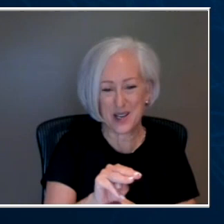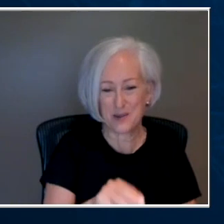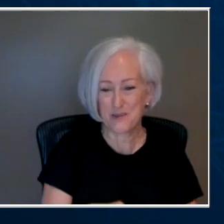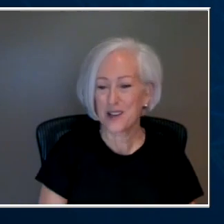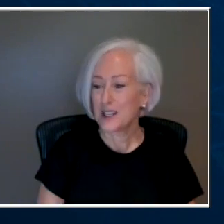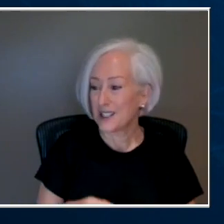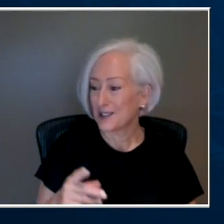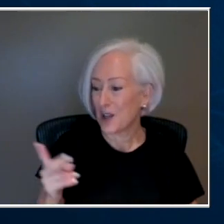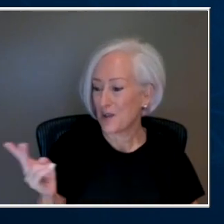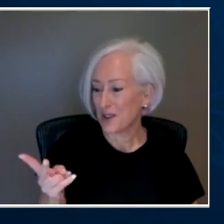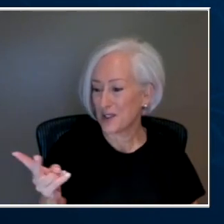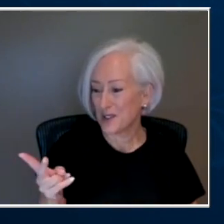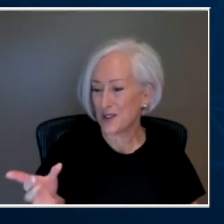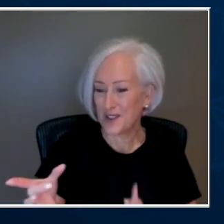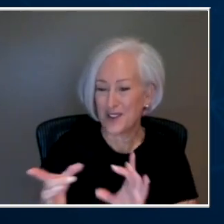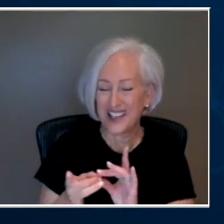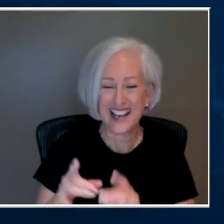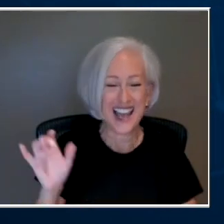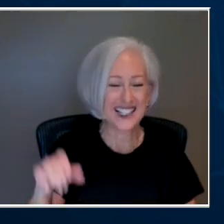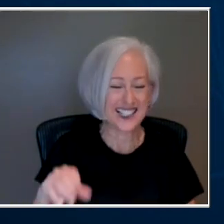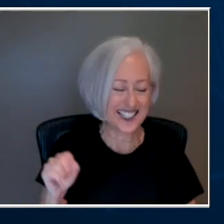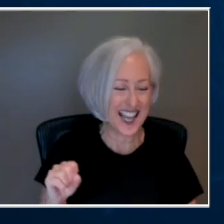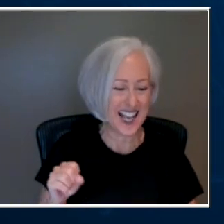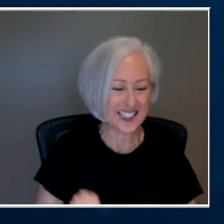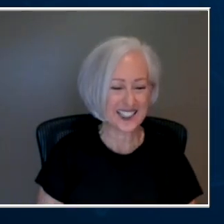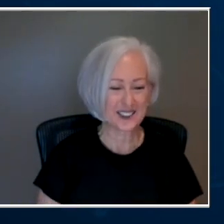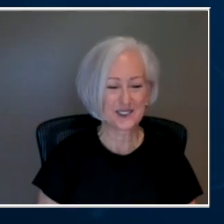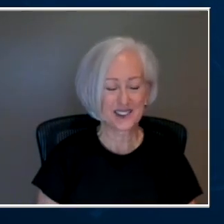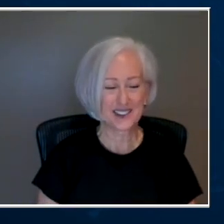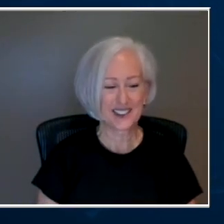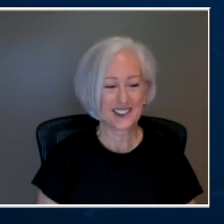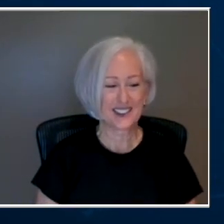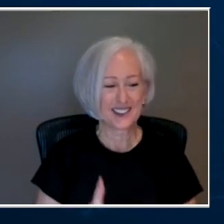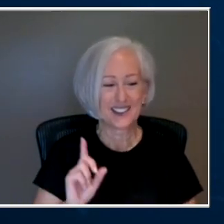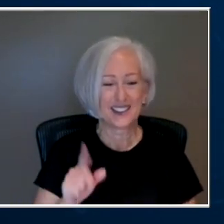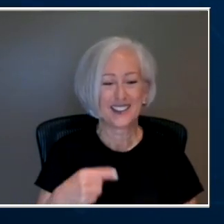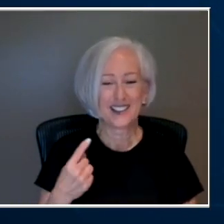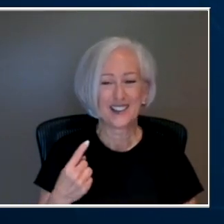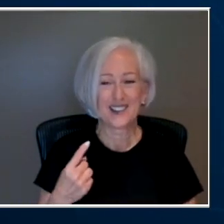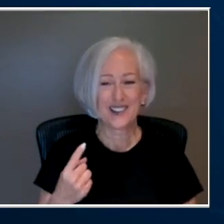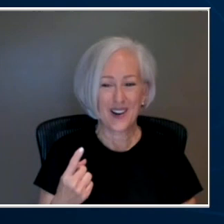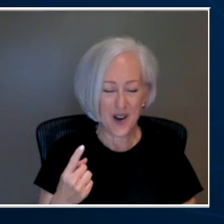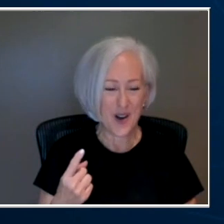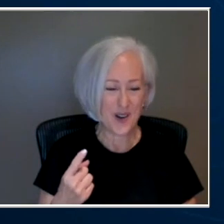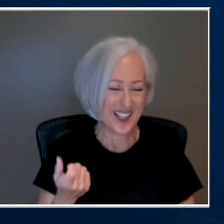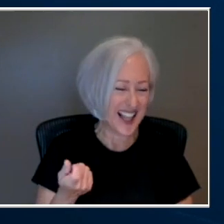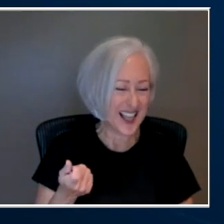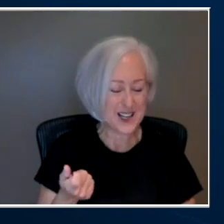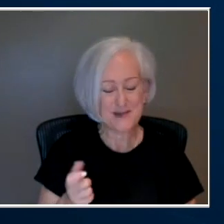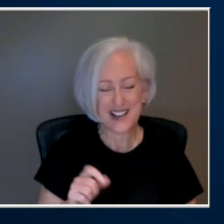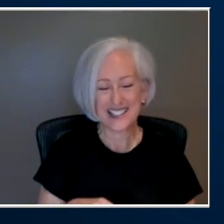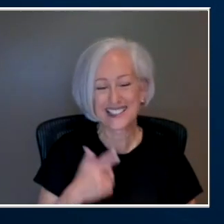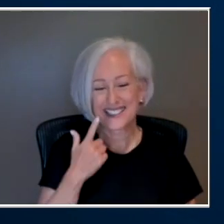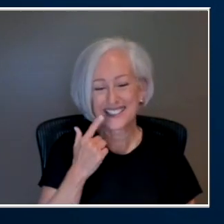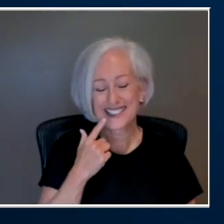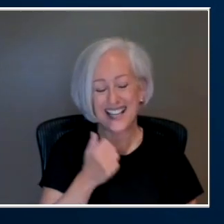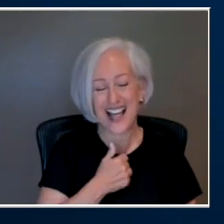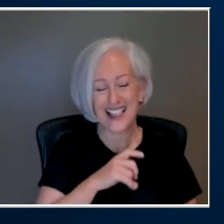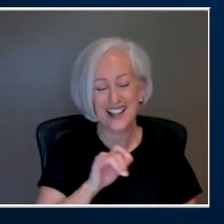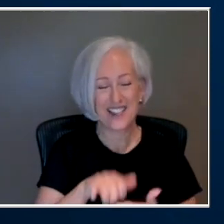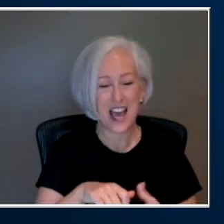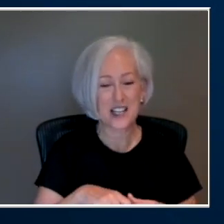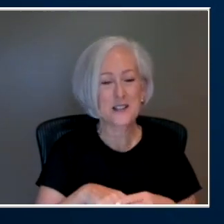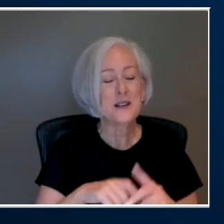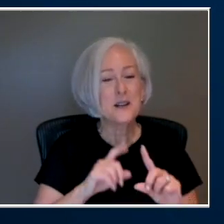connect? Yeah, we kind of pull each other's leg a little bit. Oh, I love that. So yeah, but